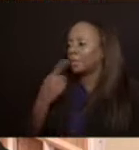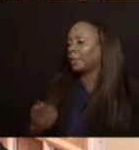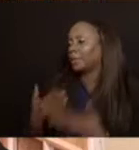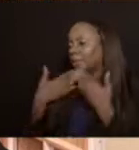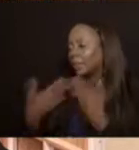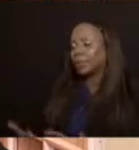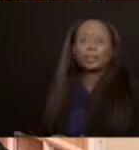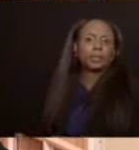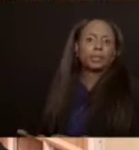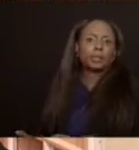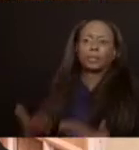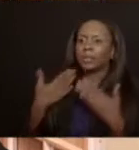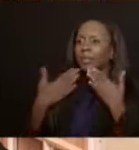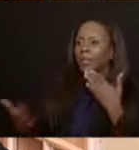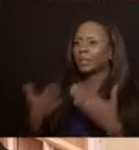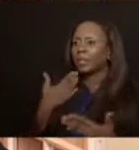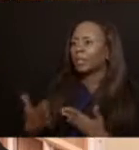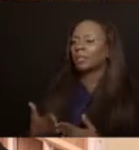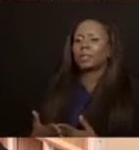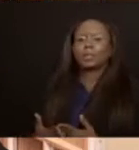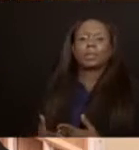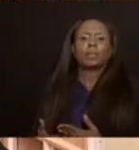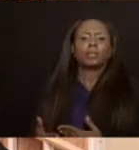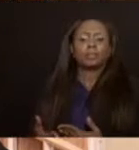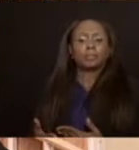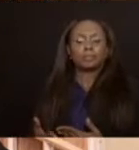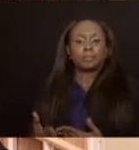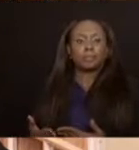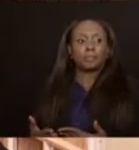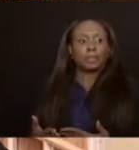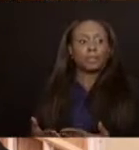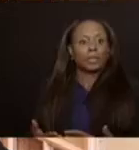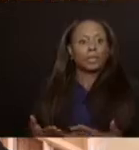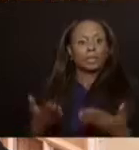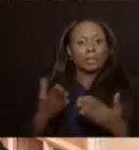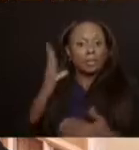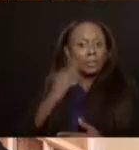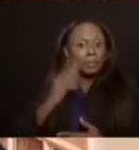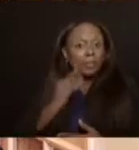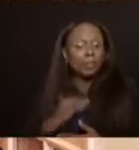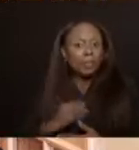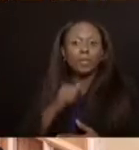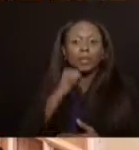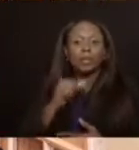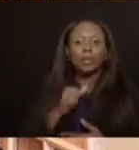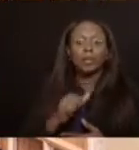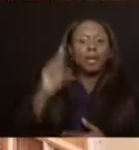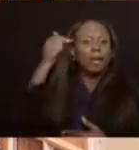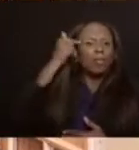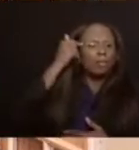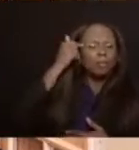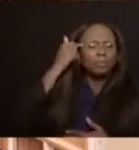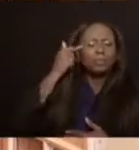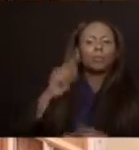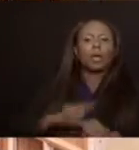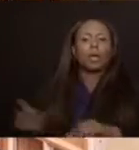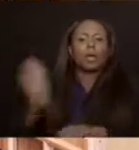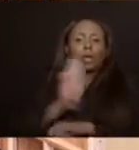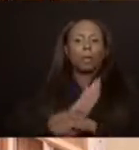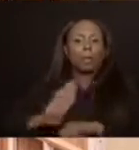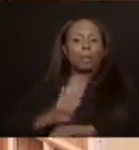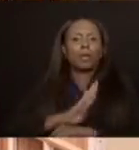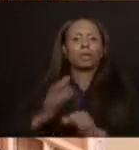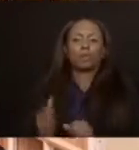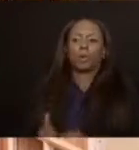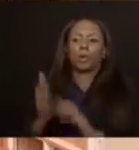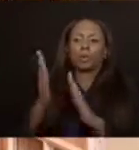national approach and not just a governmental or public sector approach. And I've said that to Dr. Williams, Dr. Grandison, before Dr. Williams, to Dr.